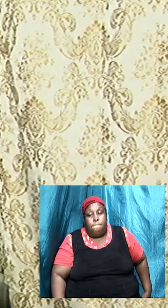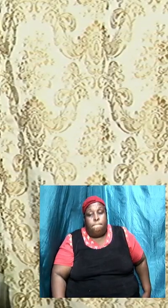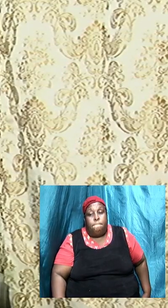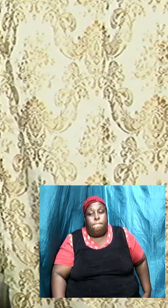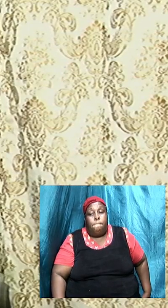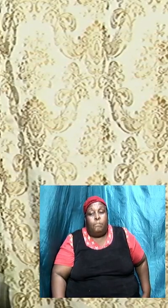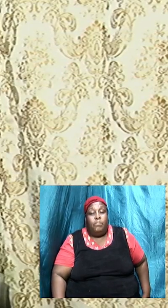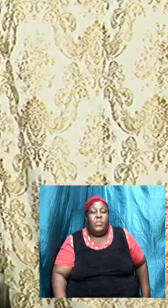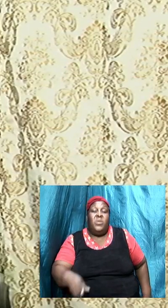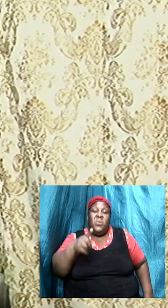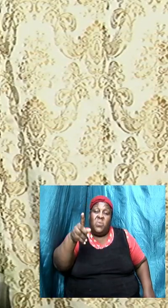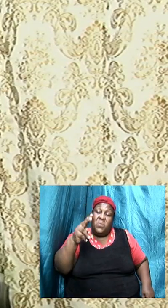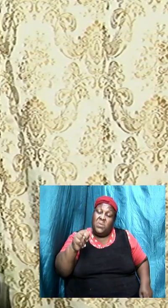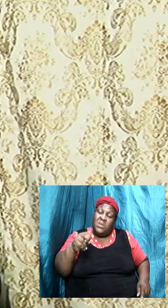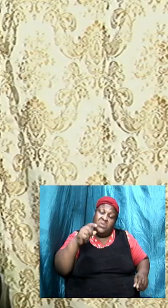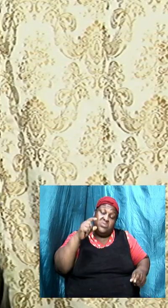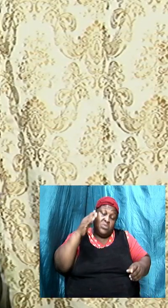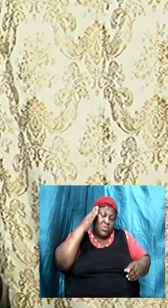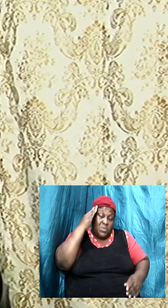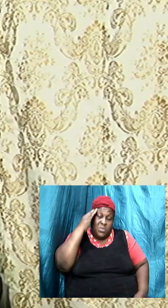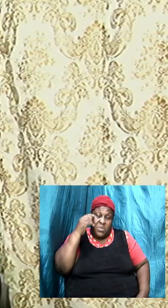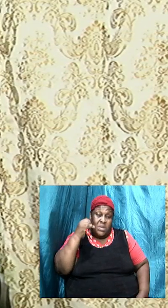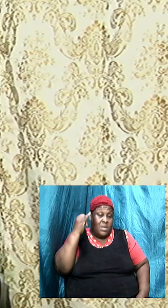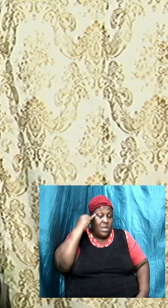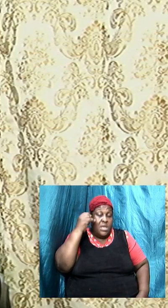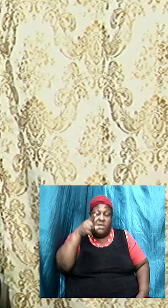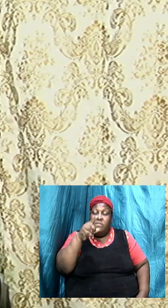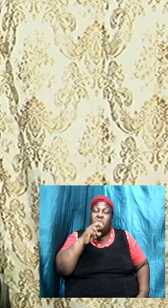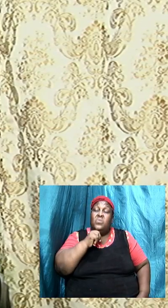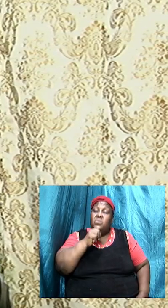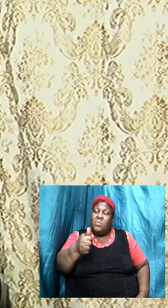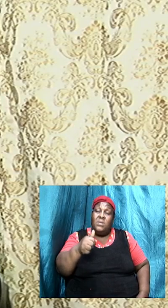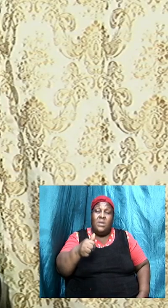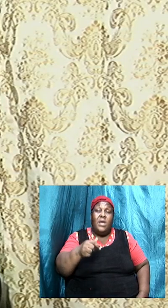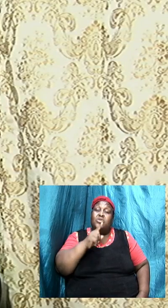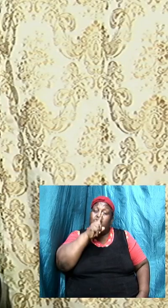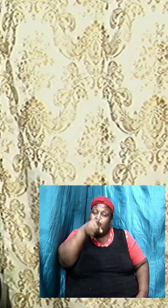And you need to know this, if you are not convinced,